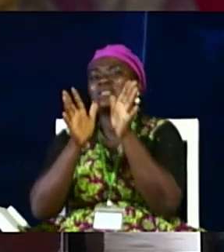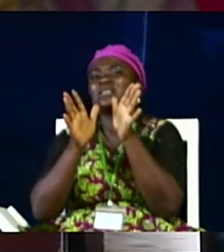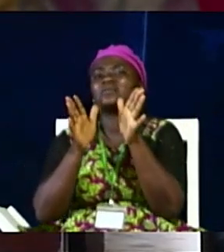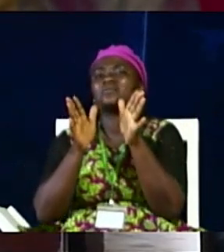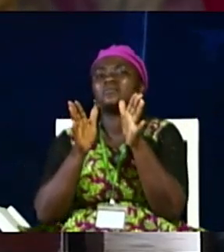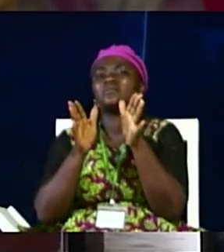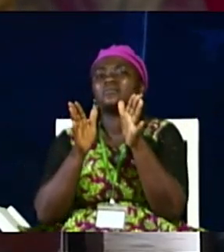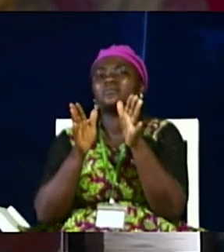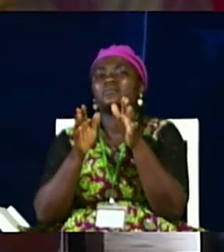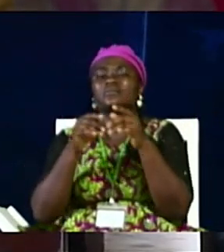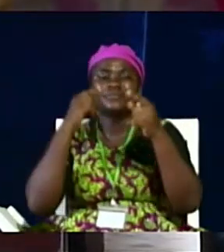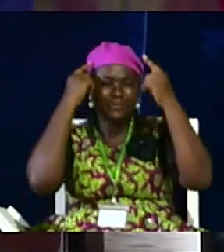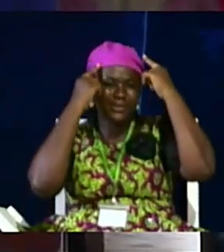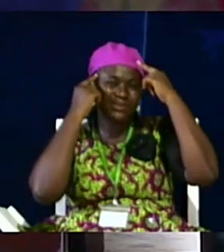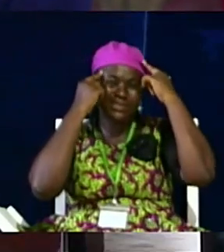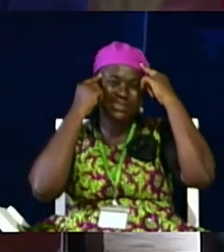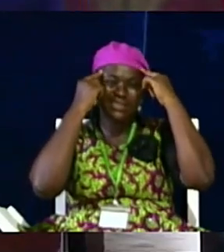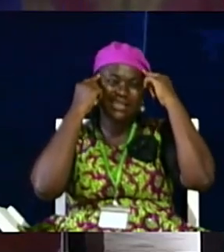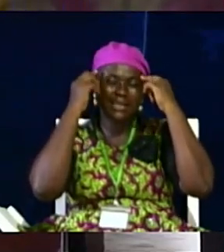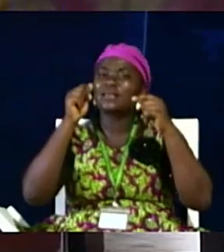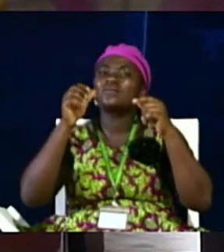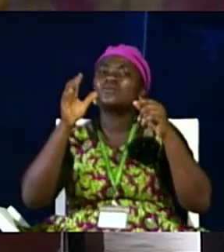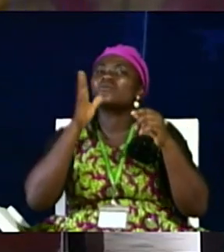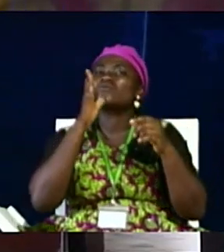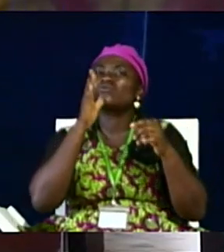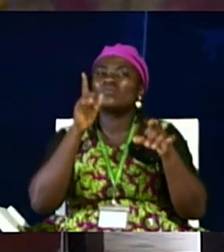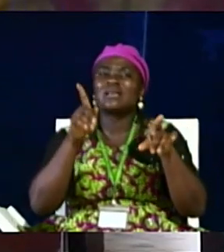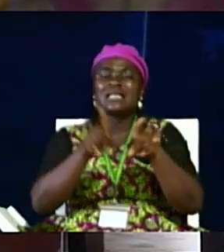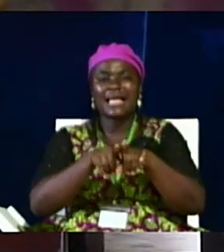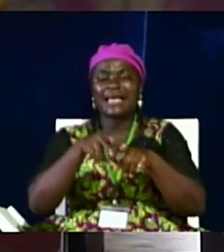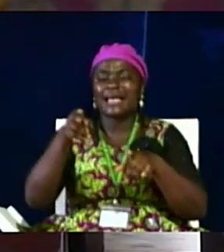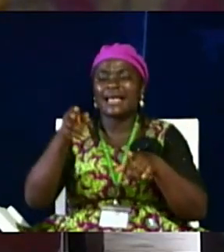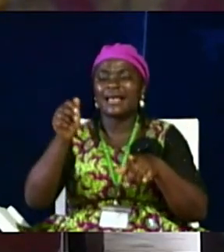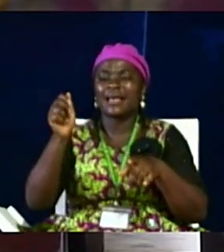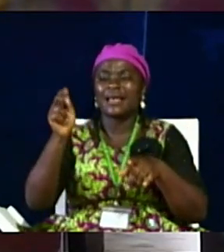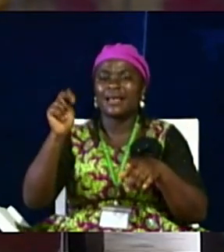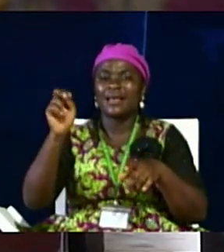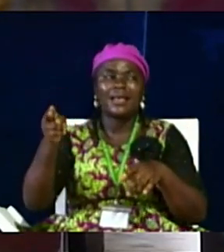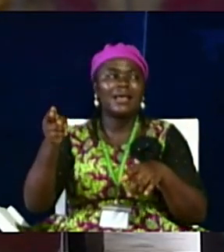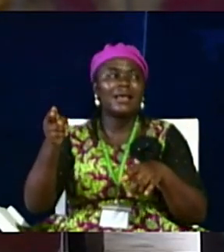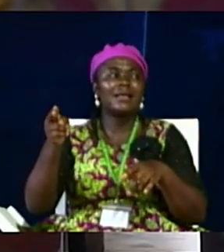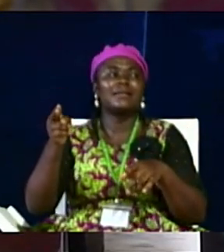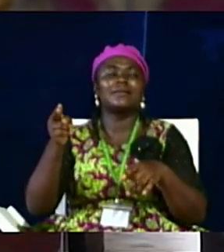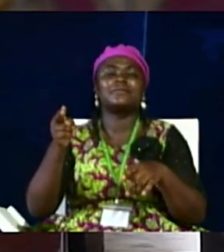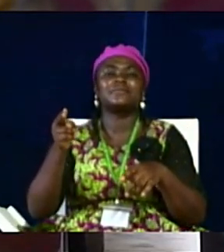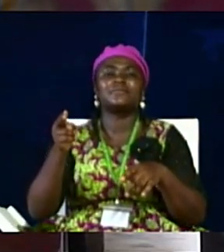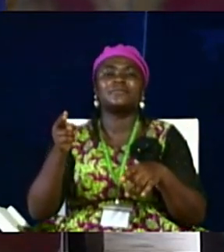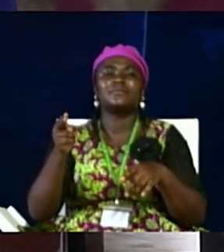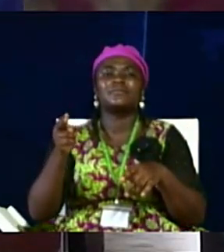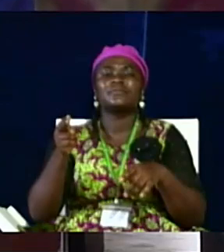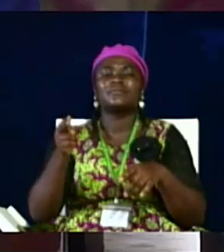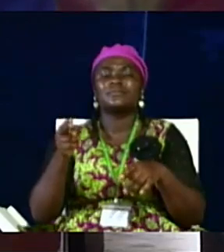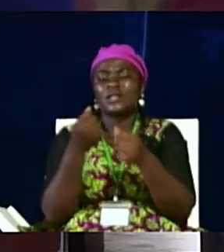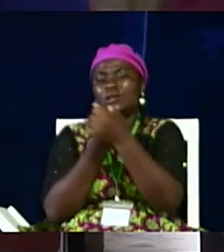Or consider a woman like Anna, the story that we have also read in 1 Samuel 1, loved by her